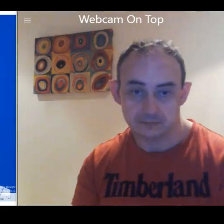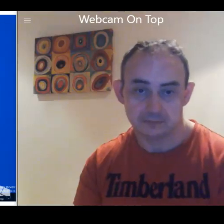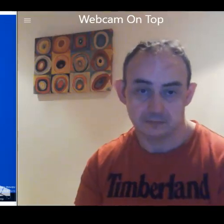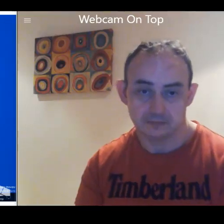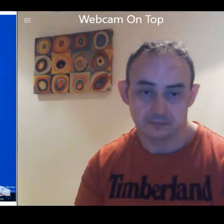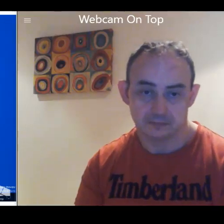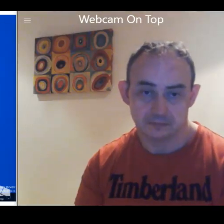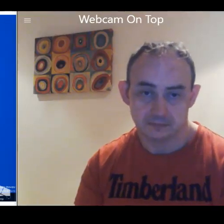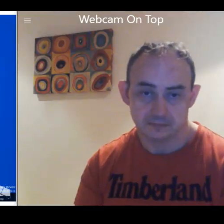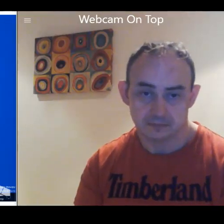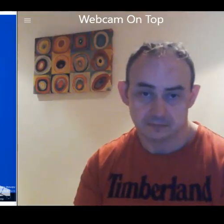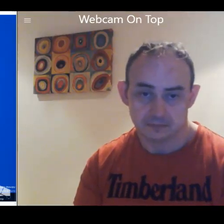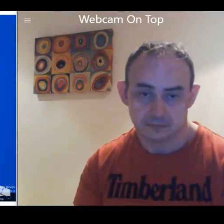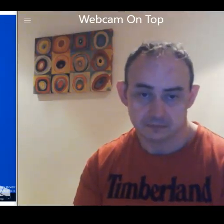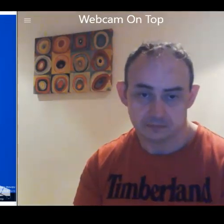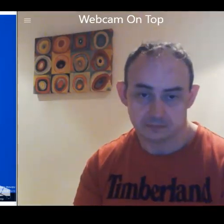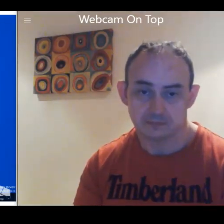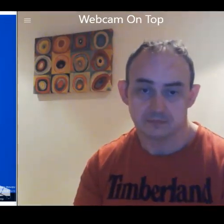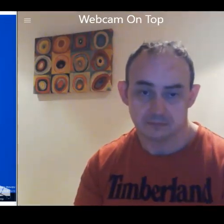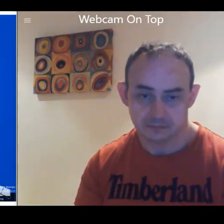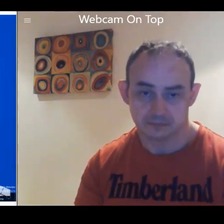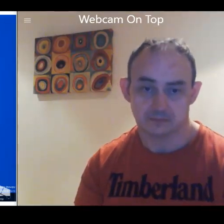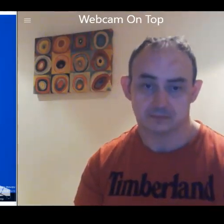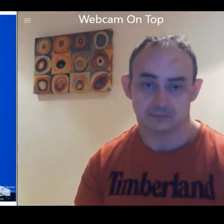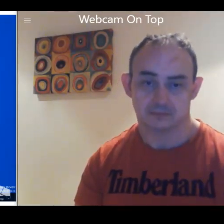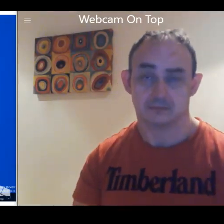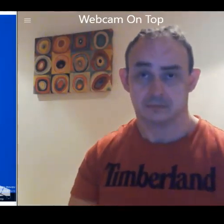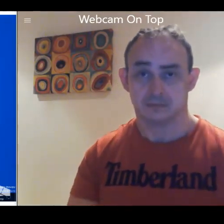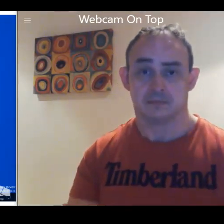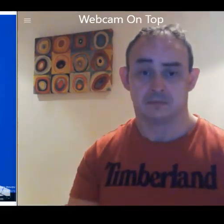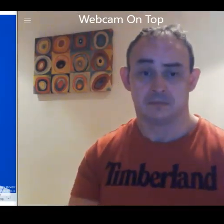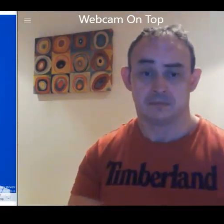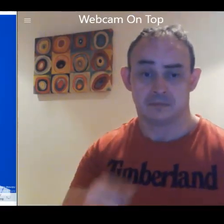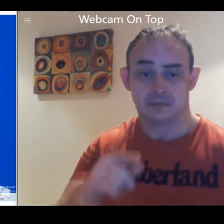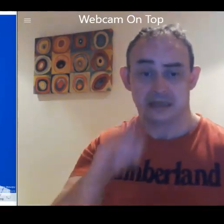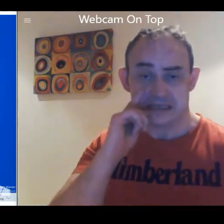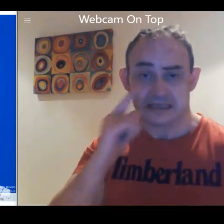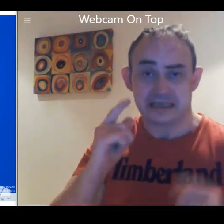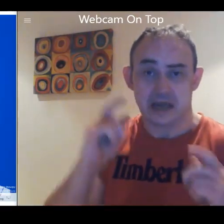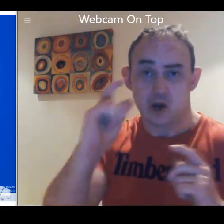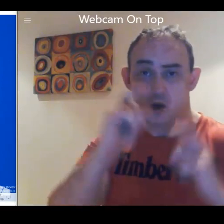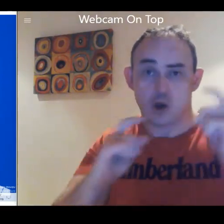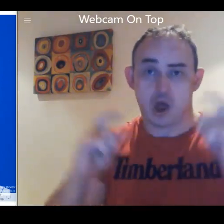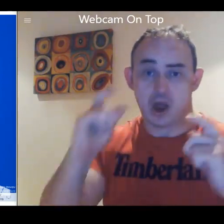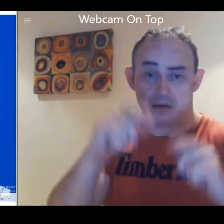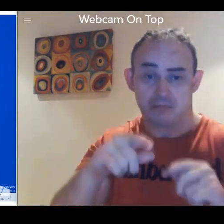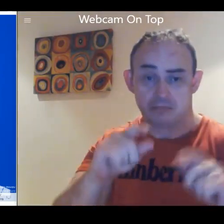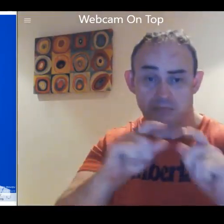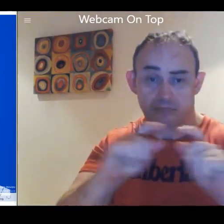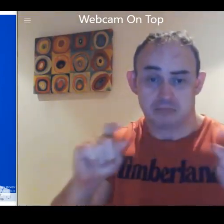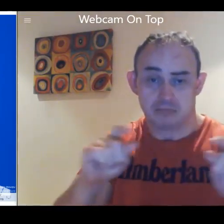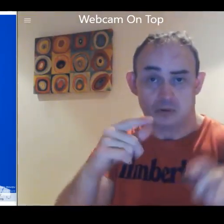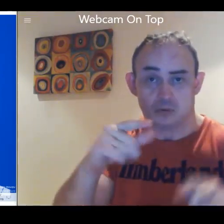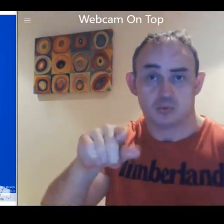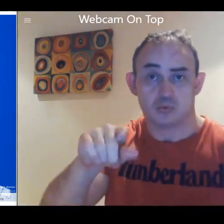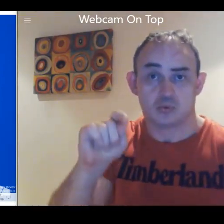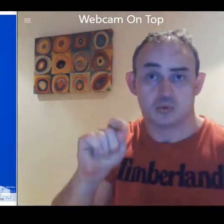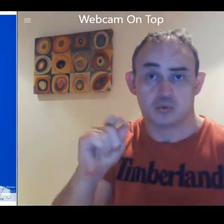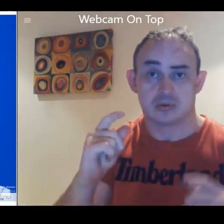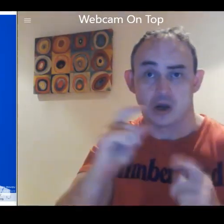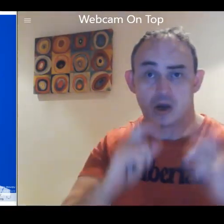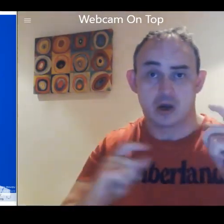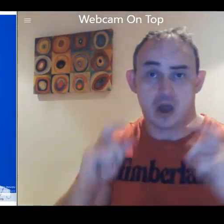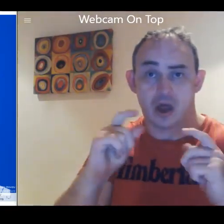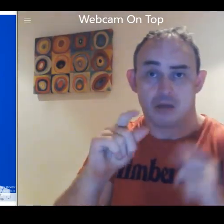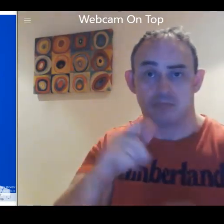personally just prefer dark. The dark theme is best theme, but of course, for the sake of this video, we'll use the light theme since it's new.